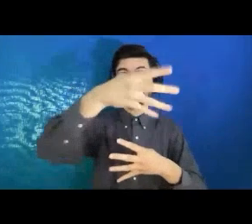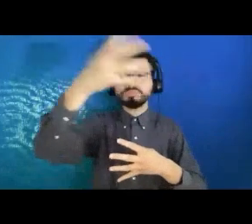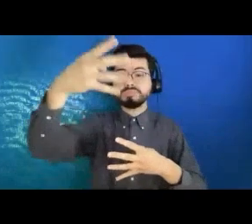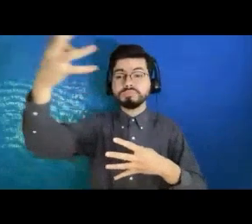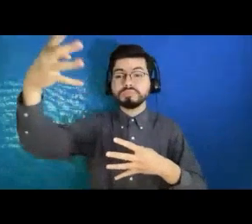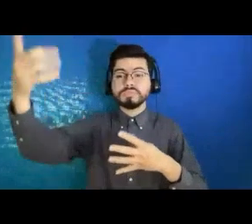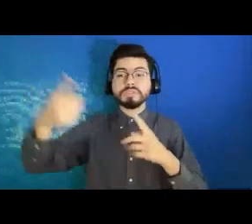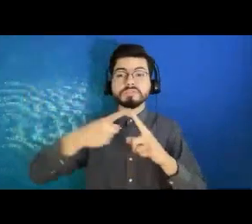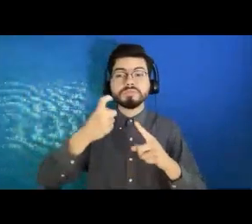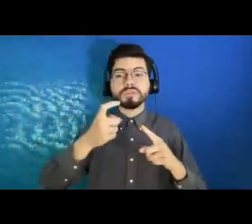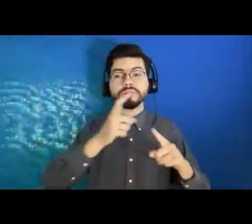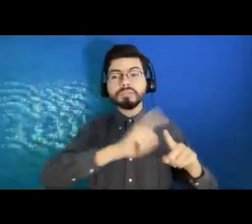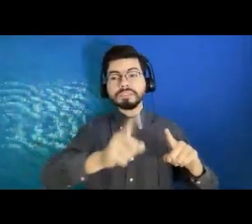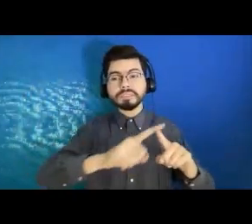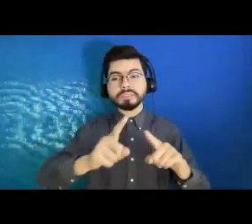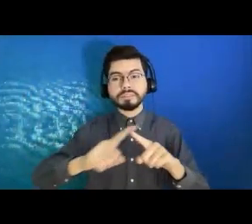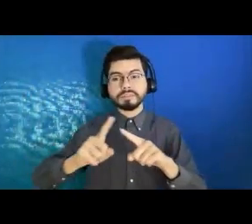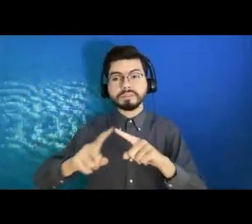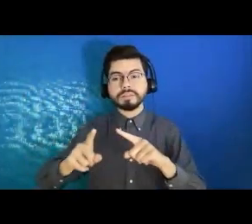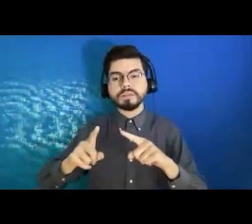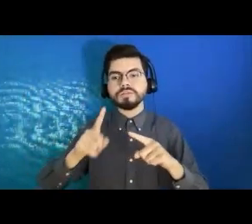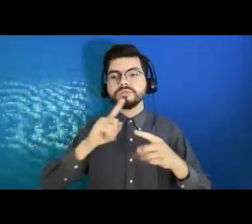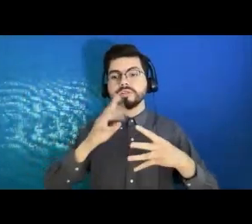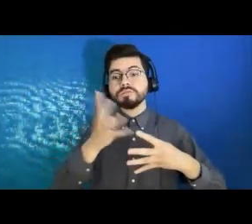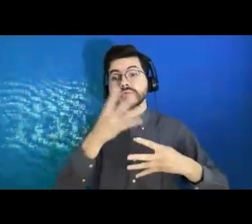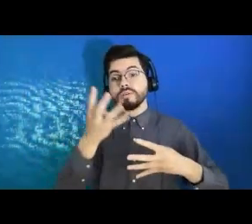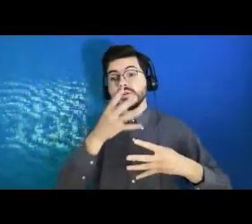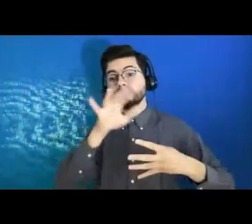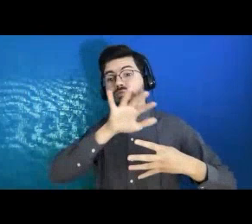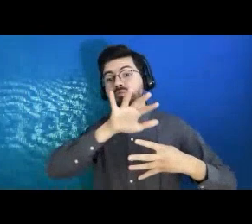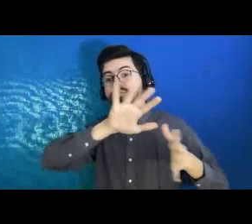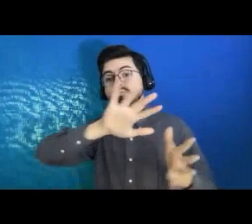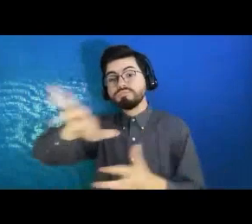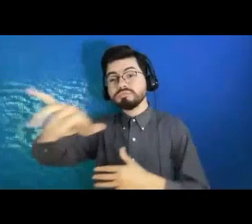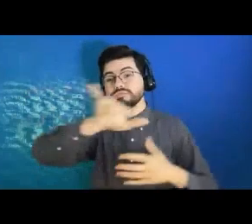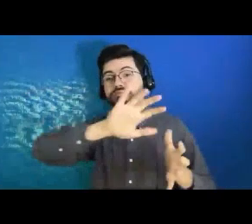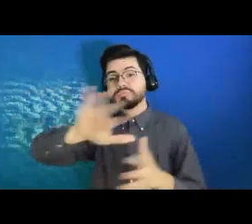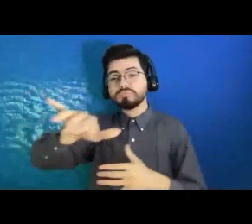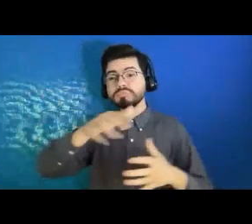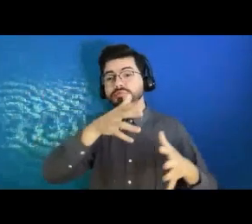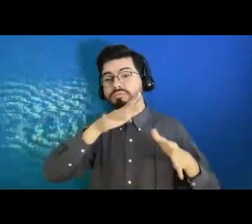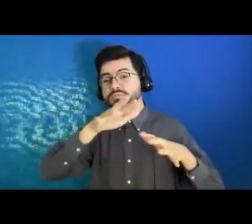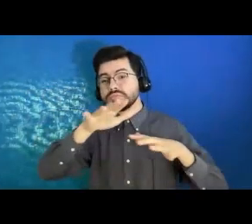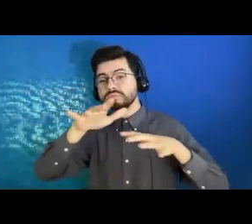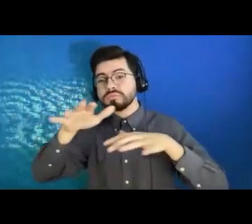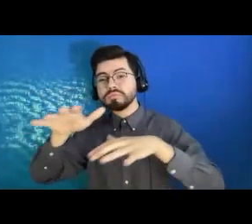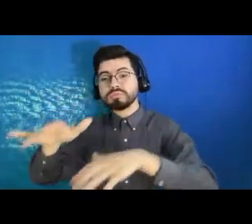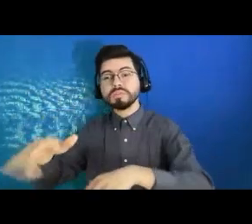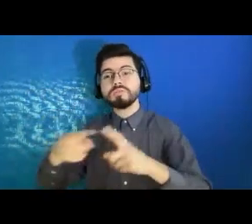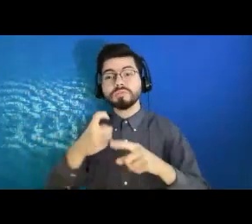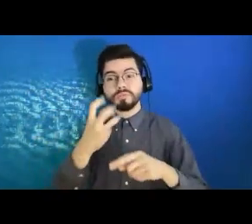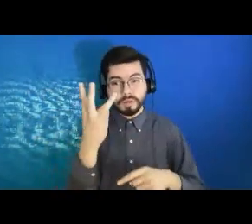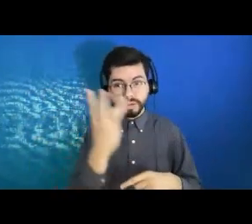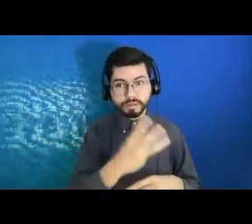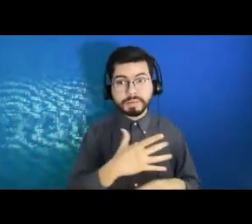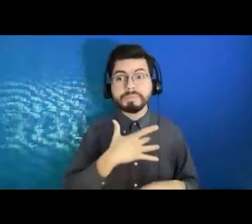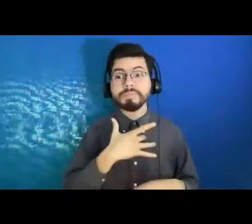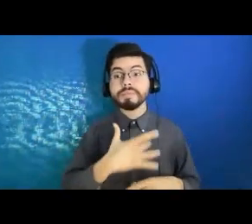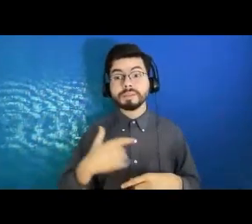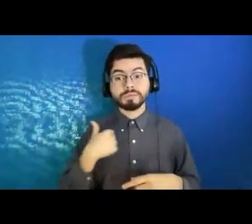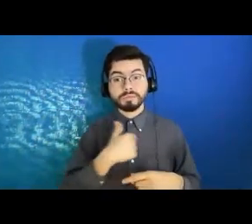in the West. Quite often, we're getting smoked out from Southwest Montana, Northern